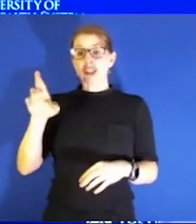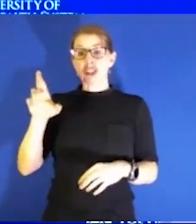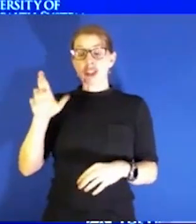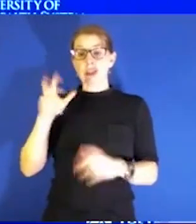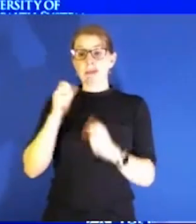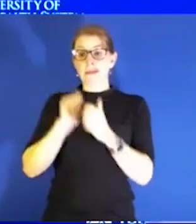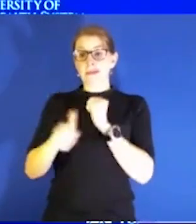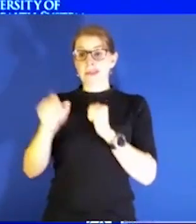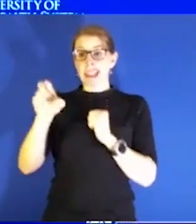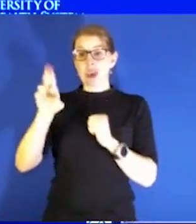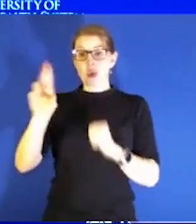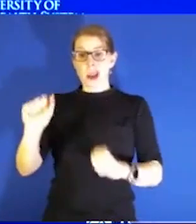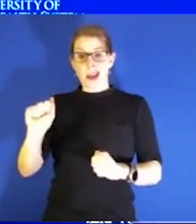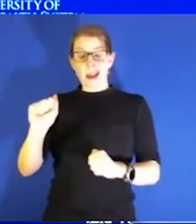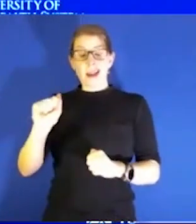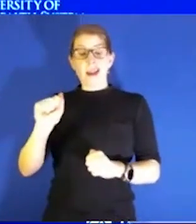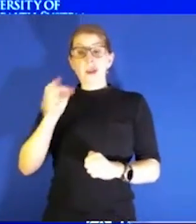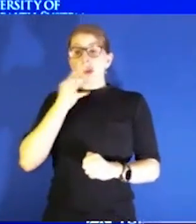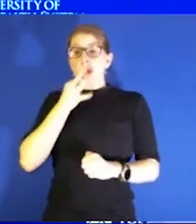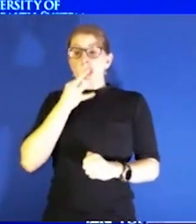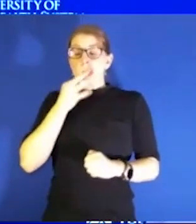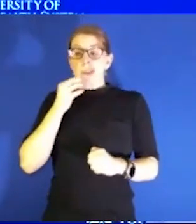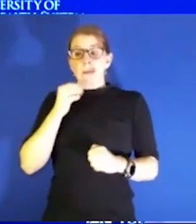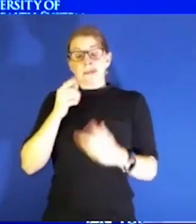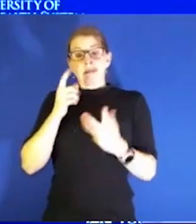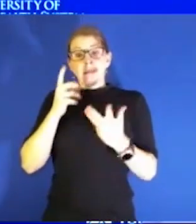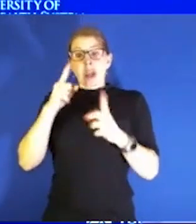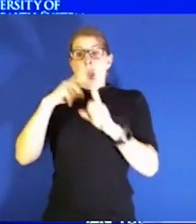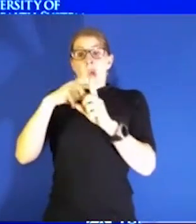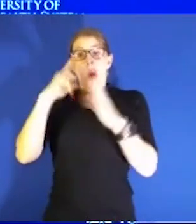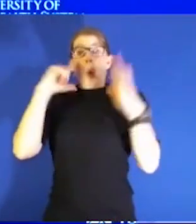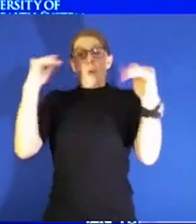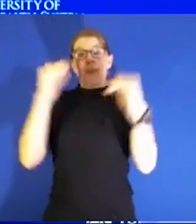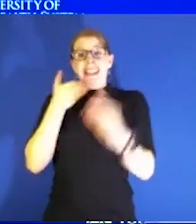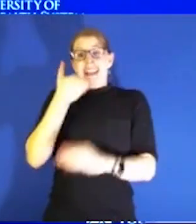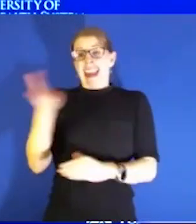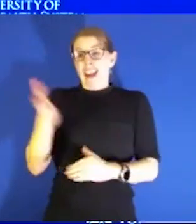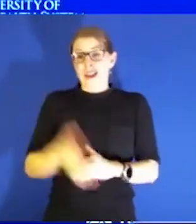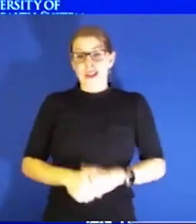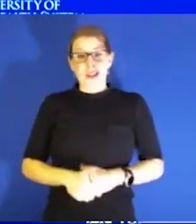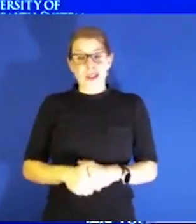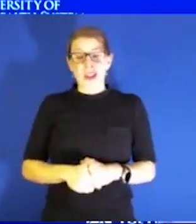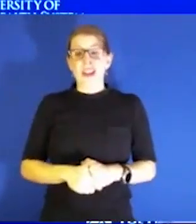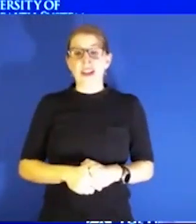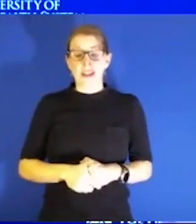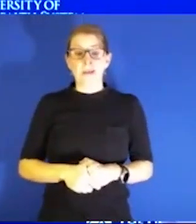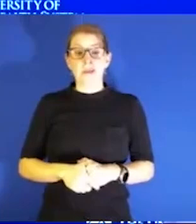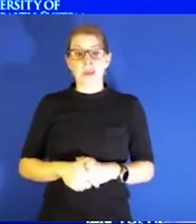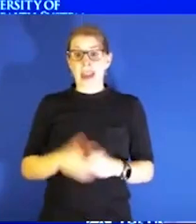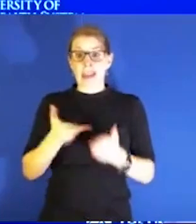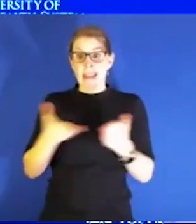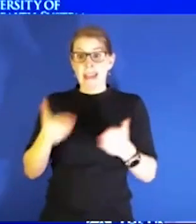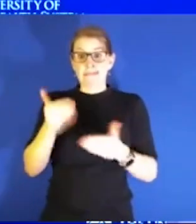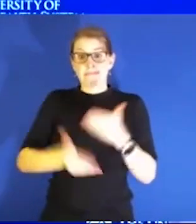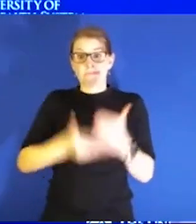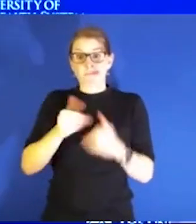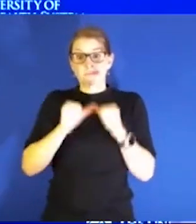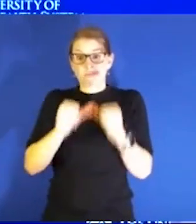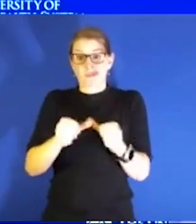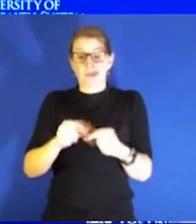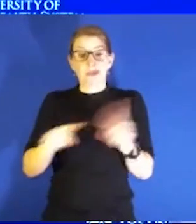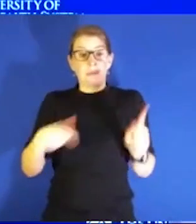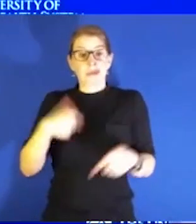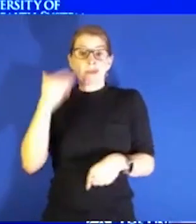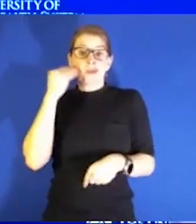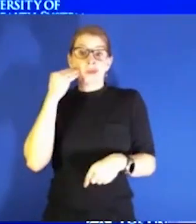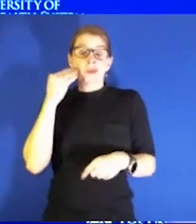well. Things that we can do to keep moving forward, but I know it can be daunting. It's